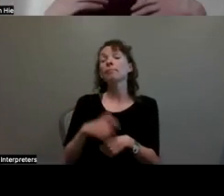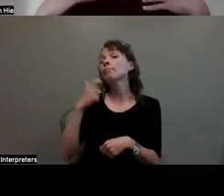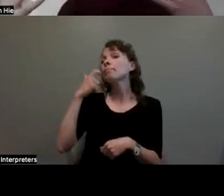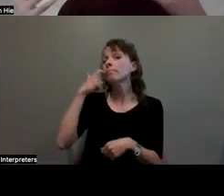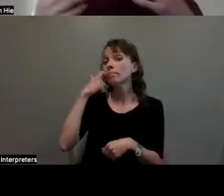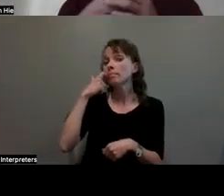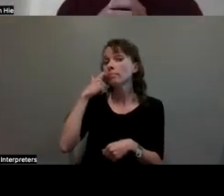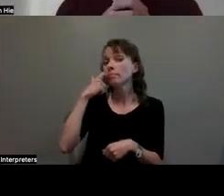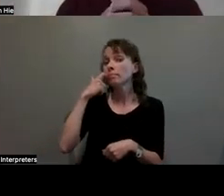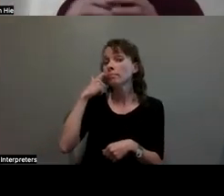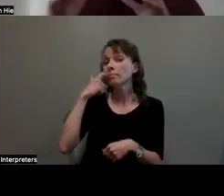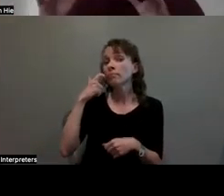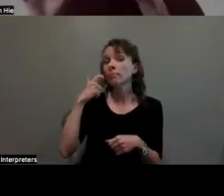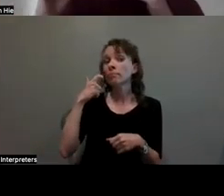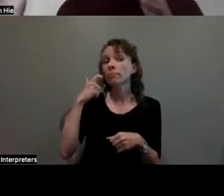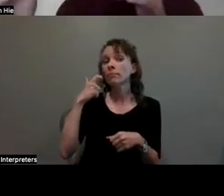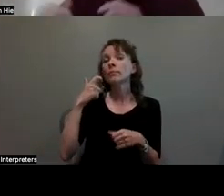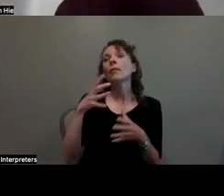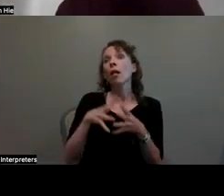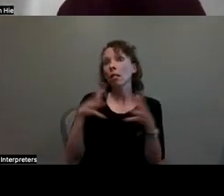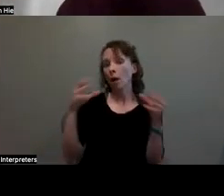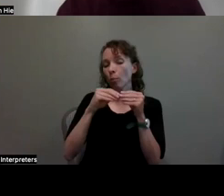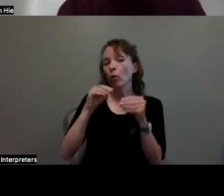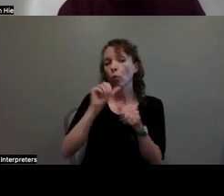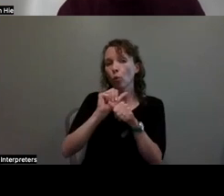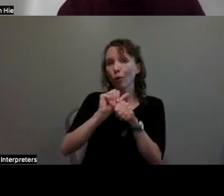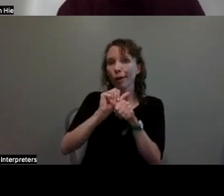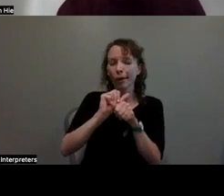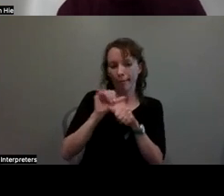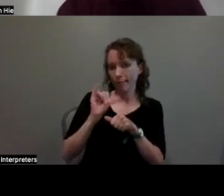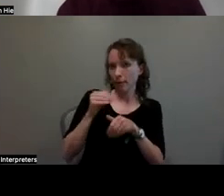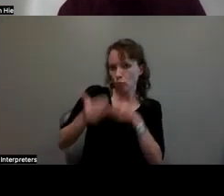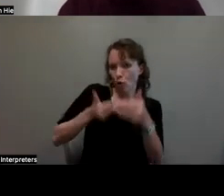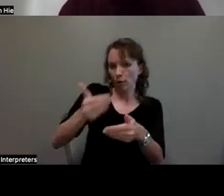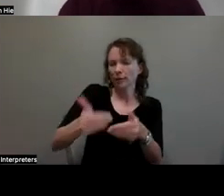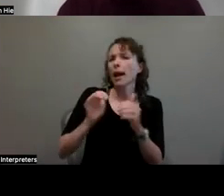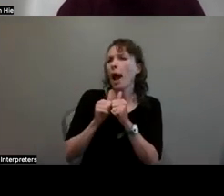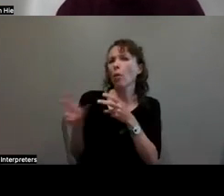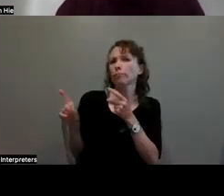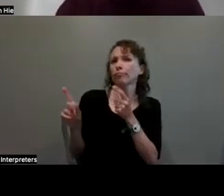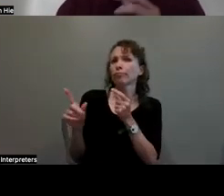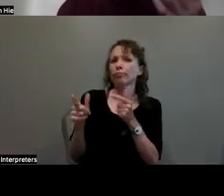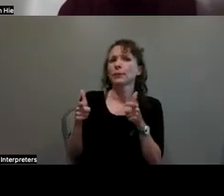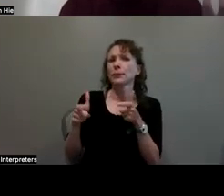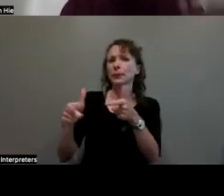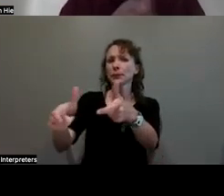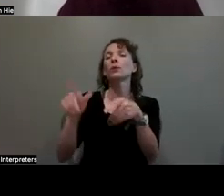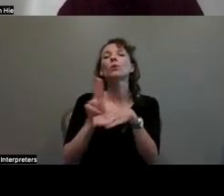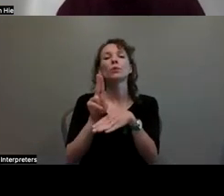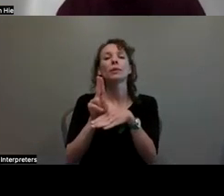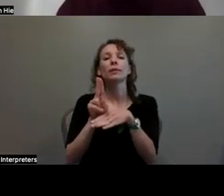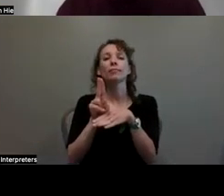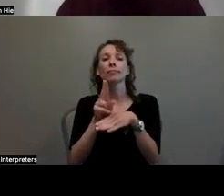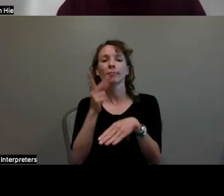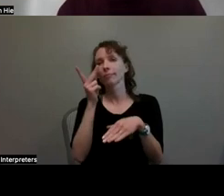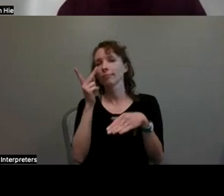there's been a lot of work in accelerating this process using a predictor, or a surrogate